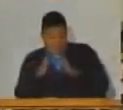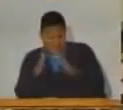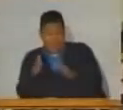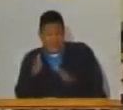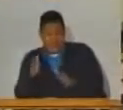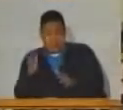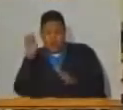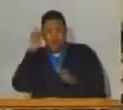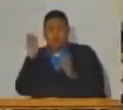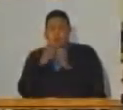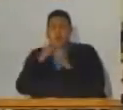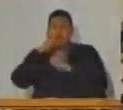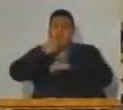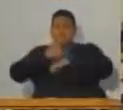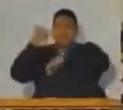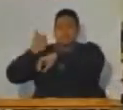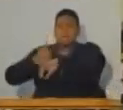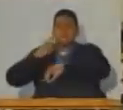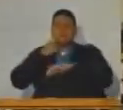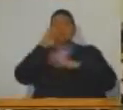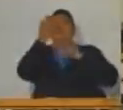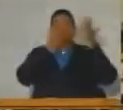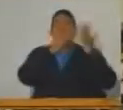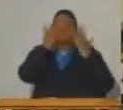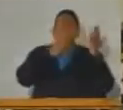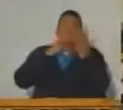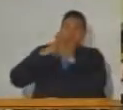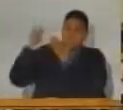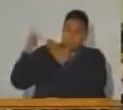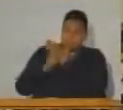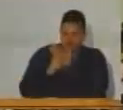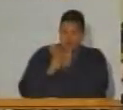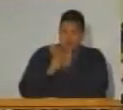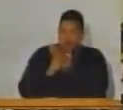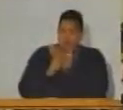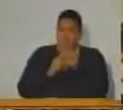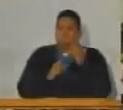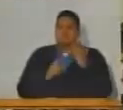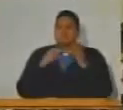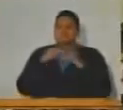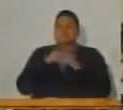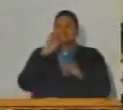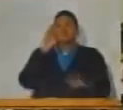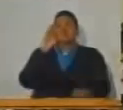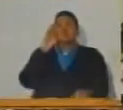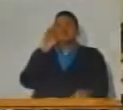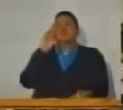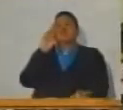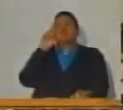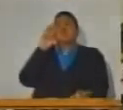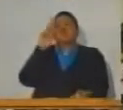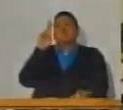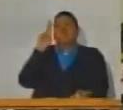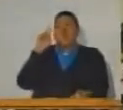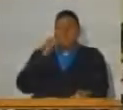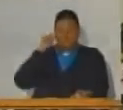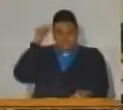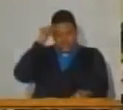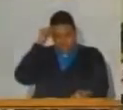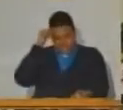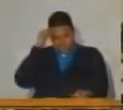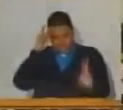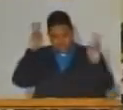that there will be the establishment of a service and program desk within the Bureau of Gender Affairs to